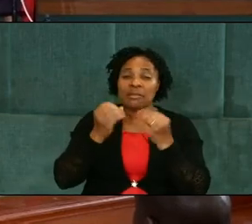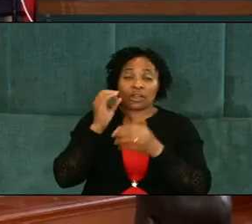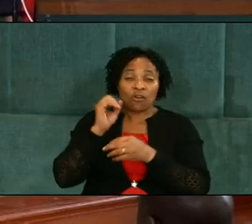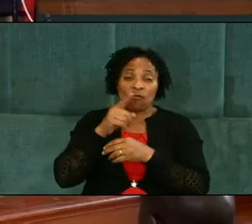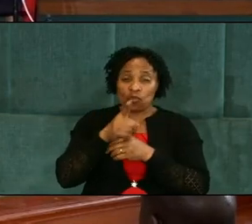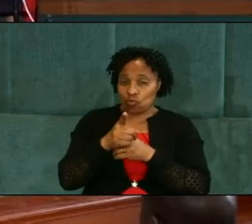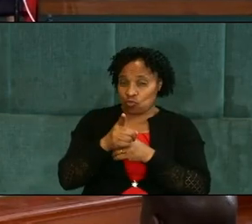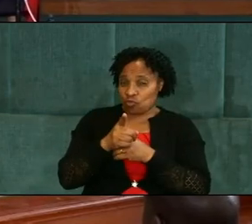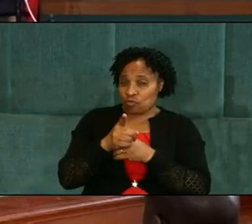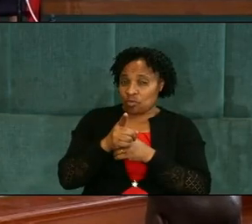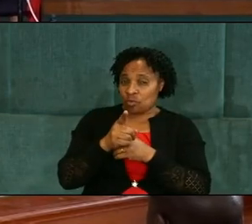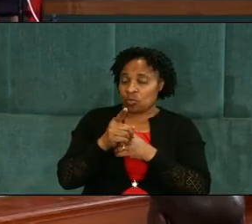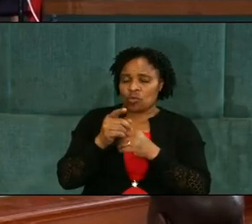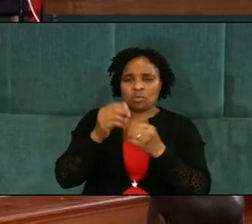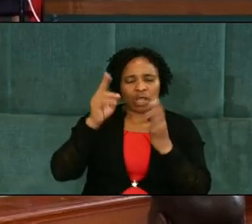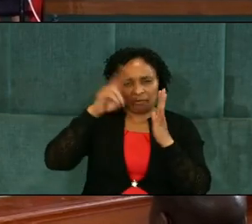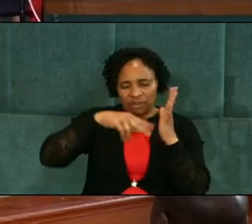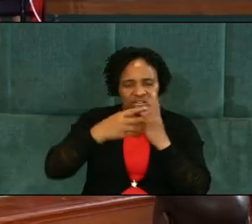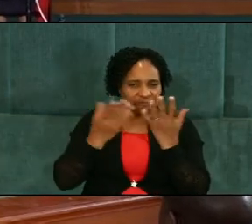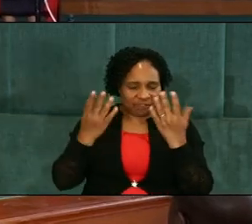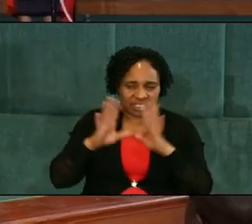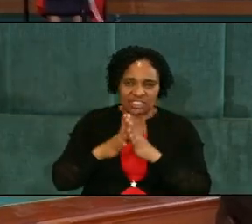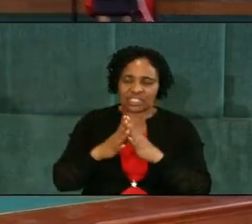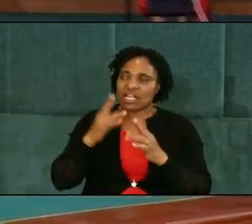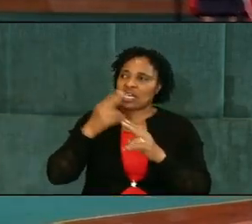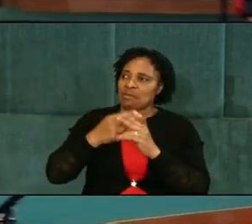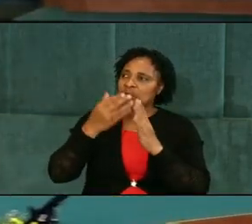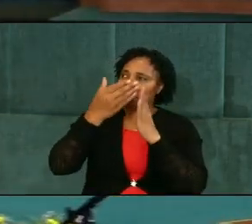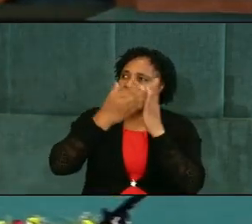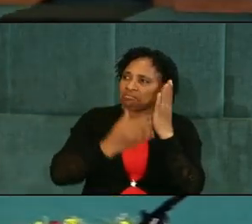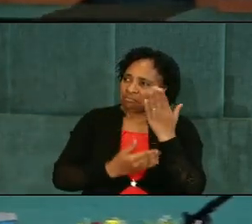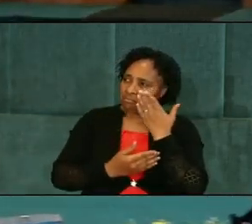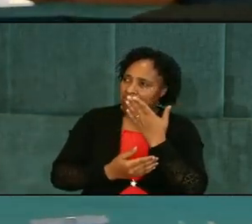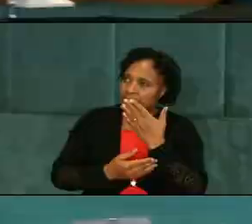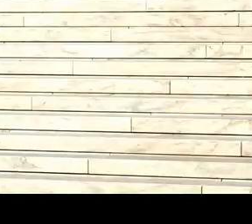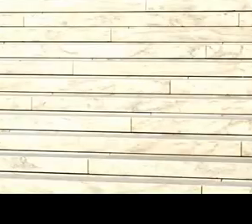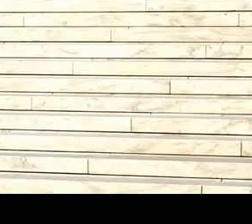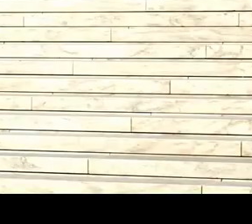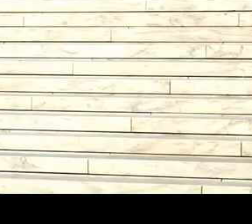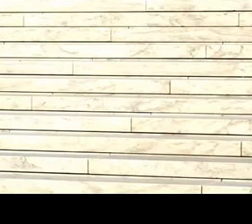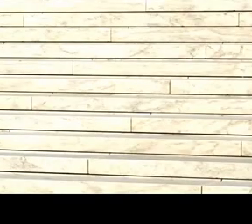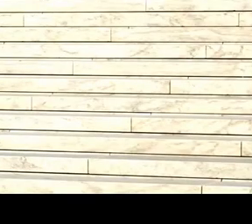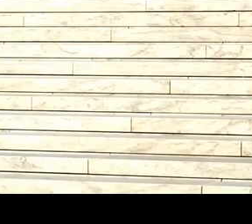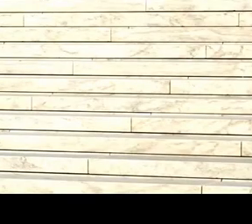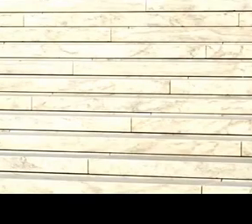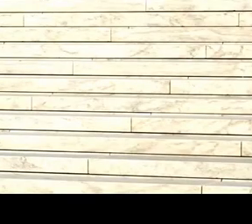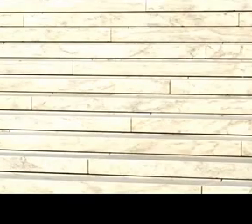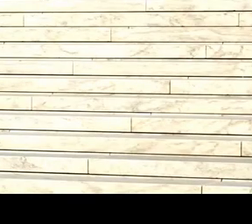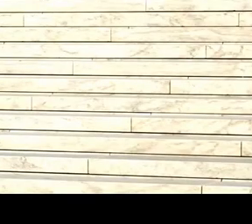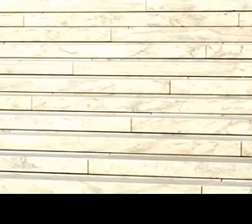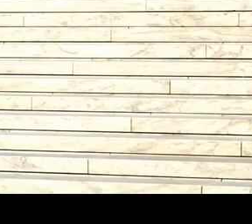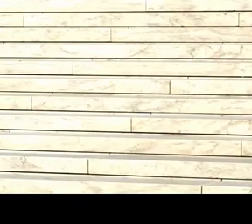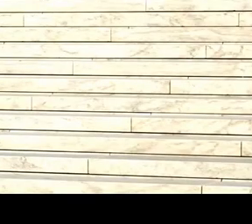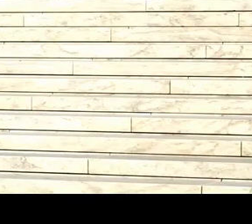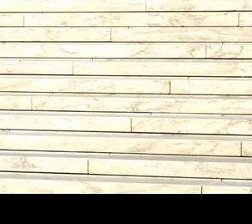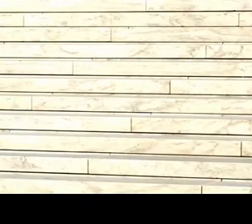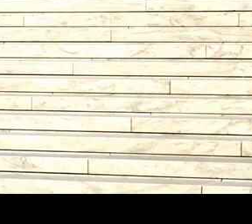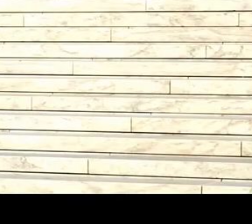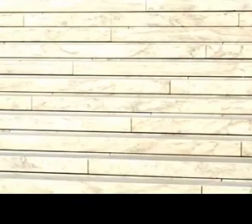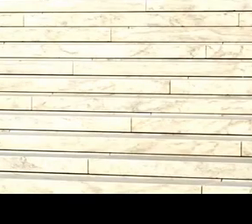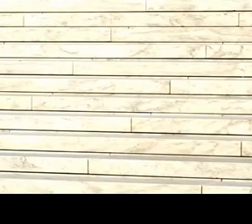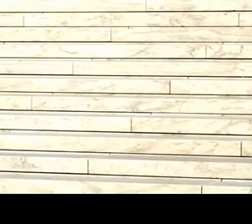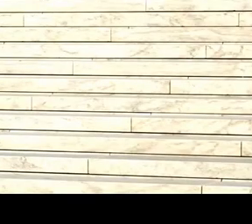read Revelation. You're familiar with them. Their names are listed there. Ephesus, Smyrna, Pergamum, Thyatira,